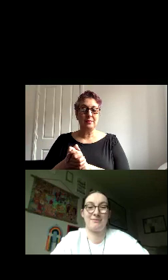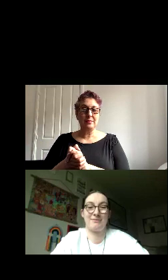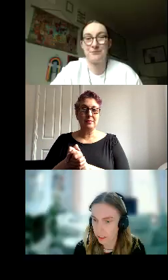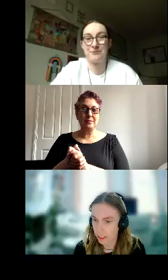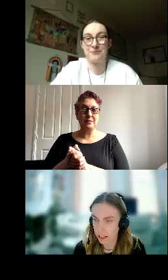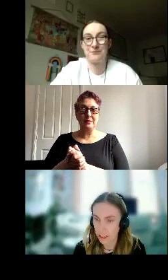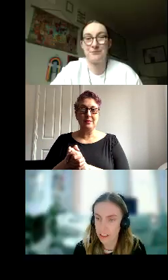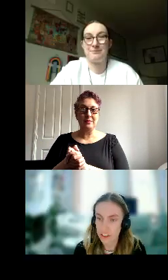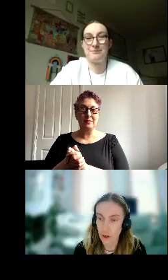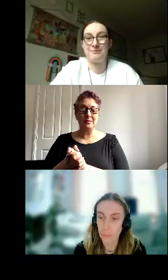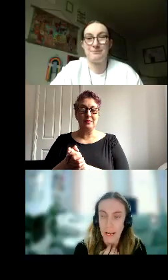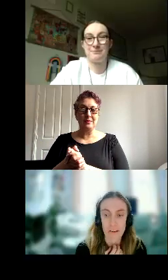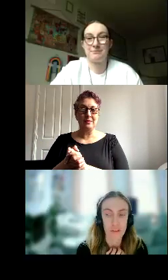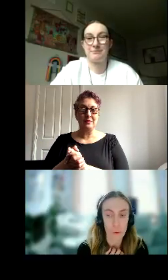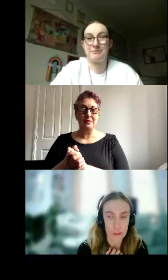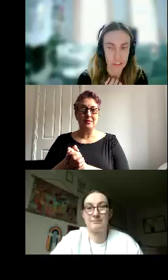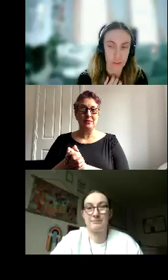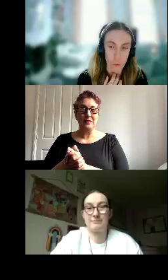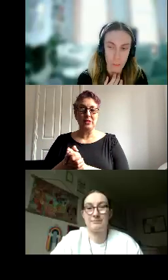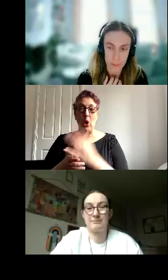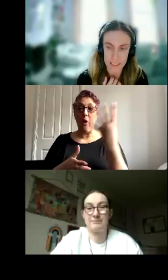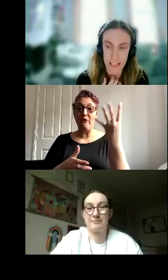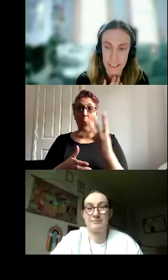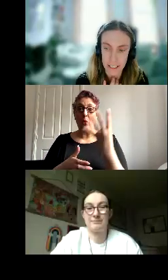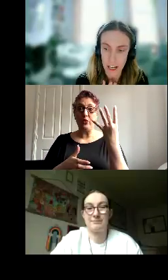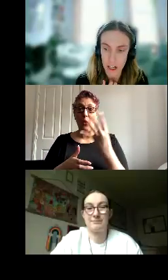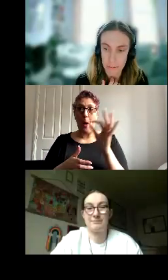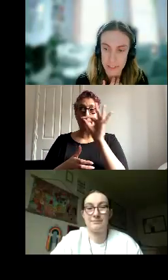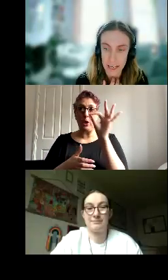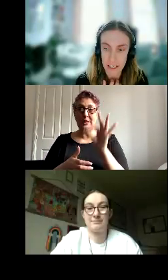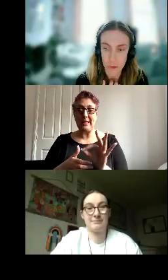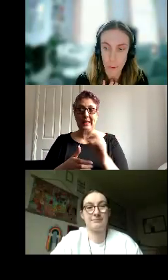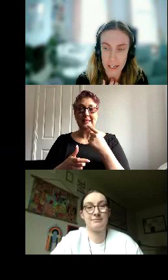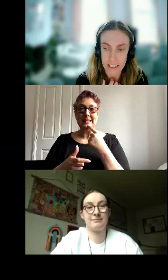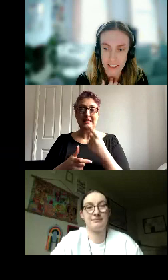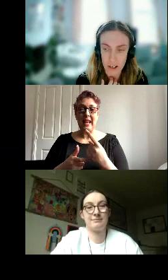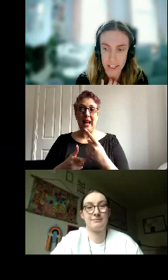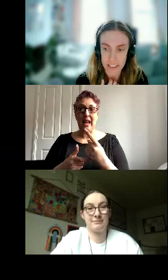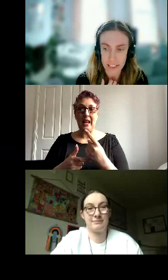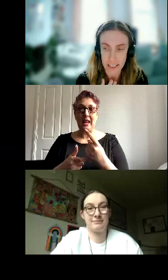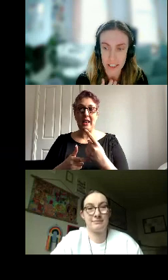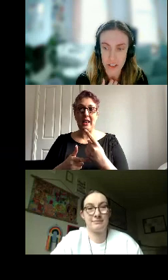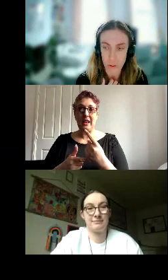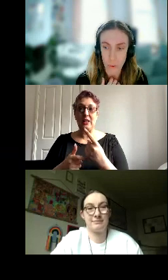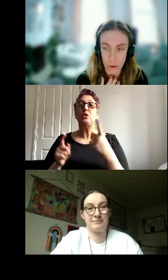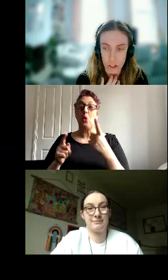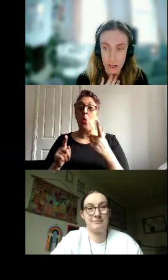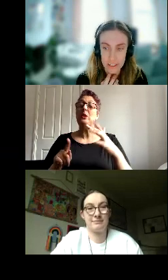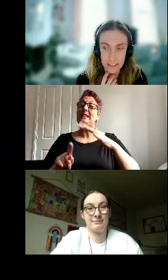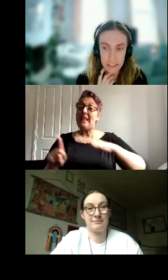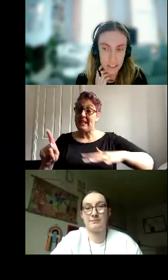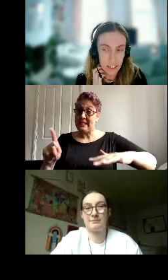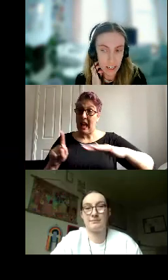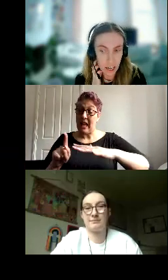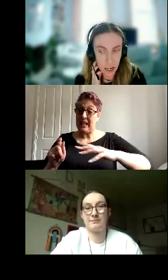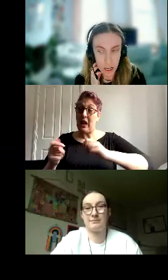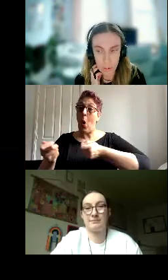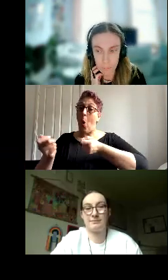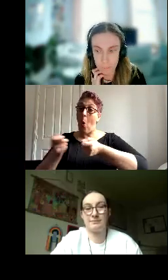Izzy. So we had 44% say the way society is organised